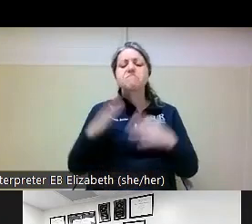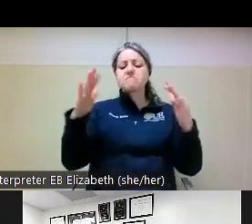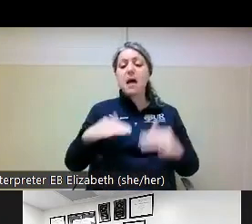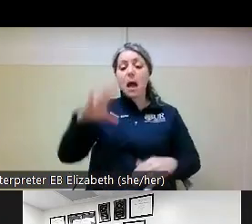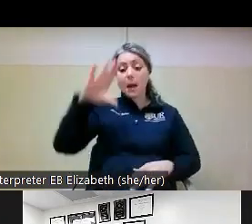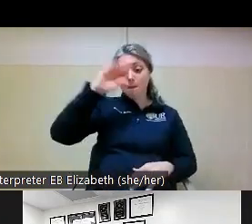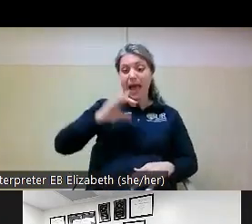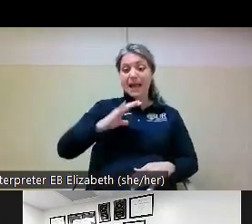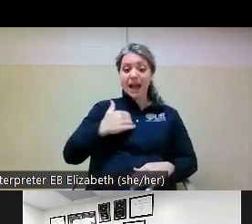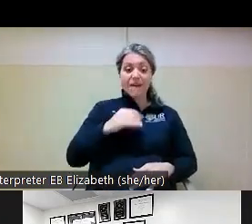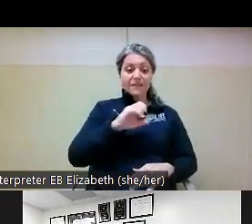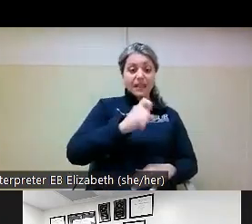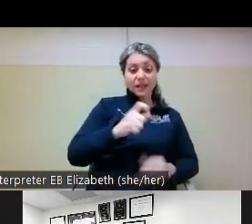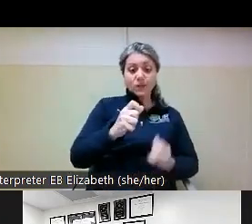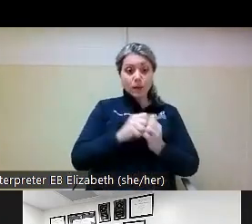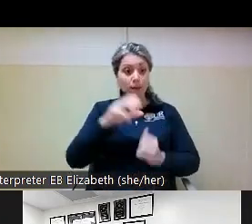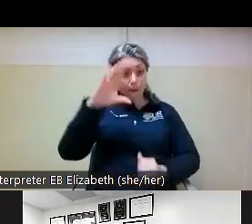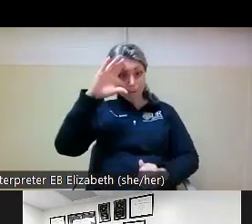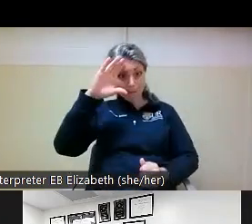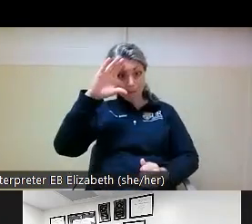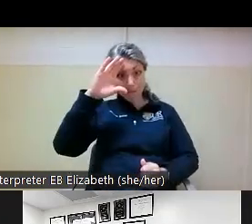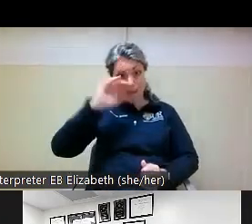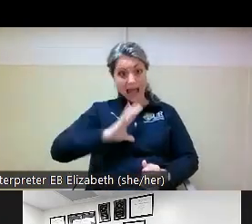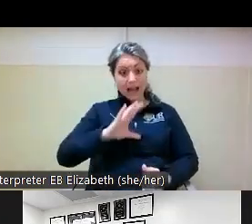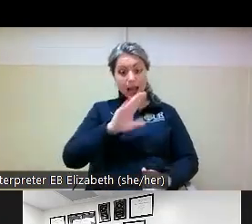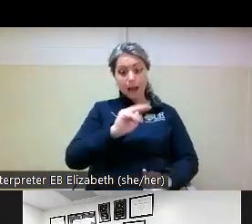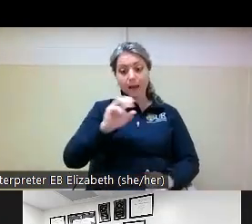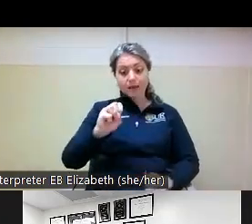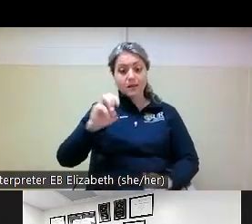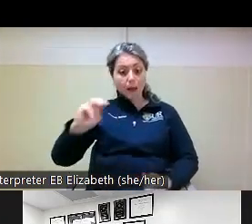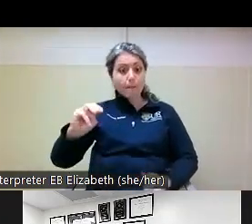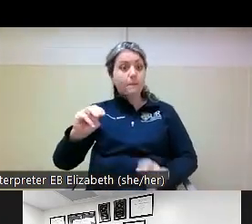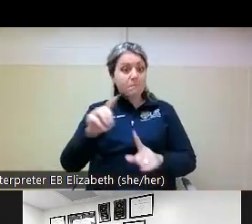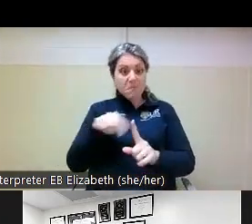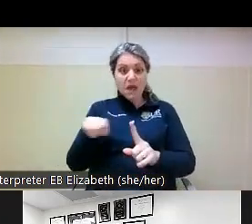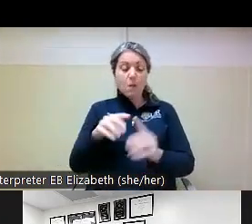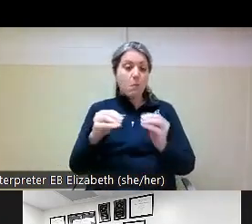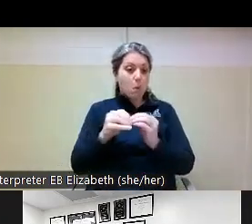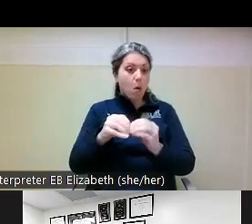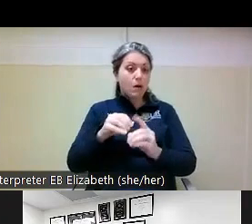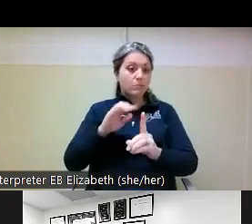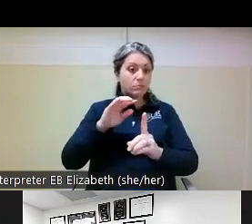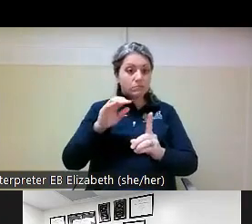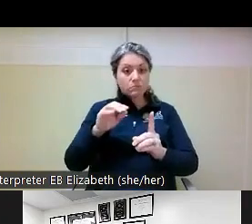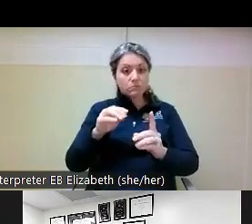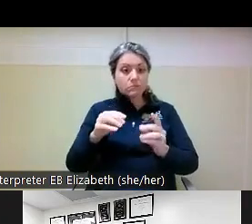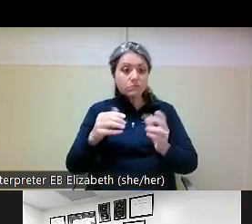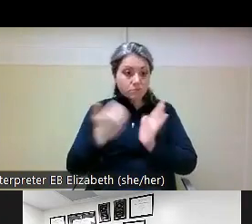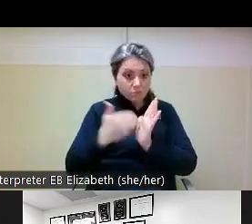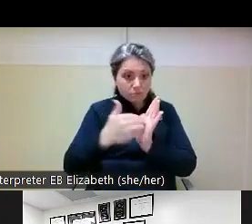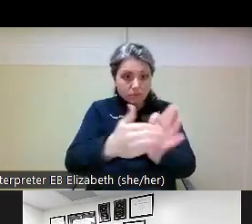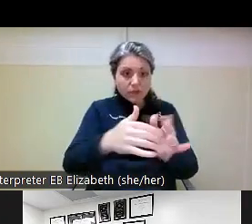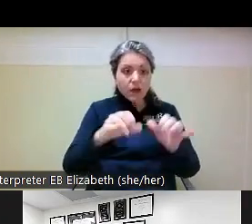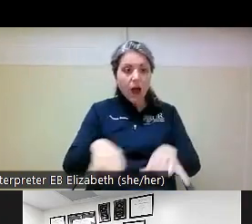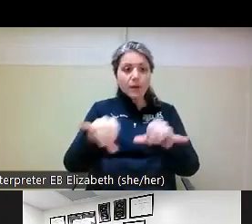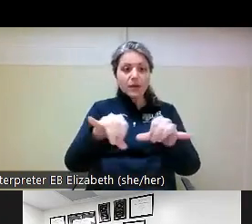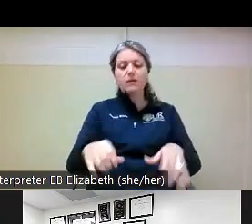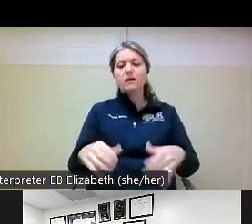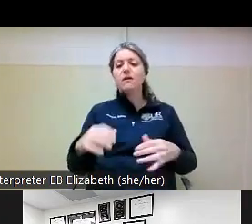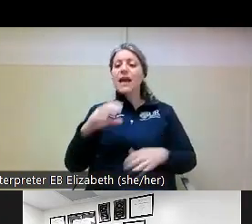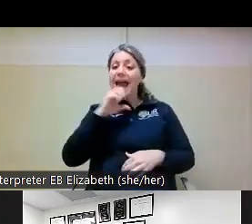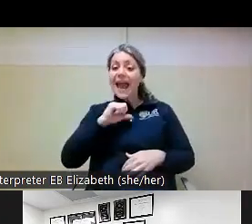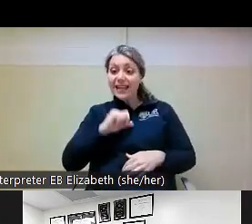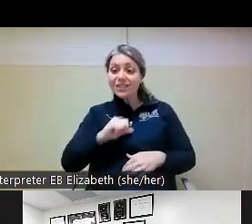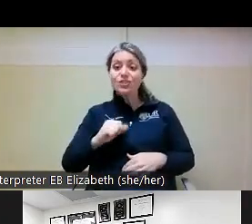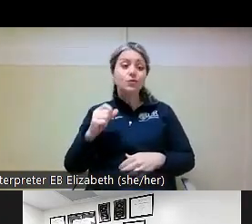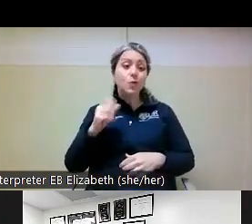is a high-risk group compared to the general population. Older age, smoking, and multiple sexual partners are all other risk